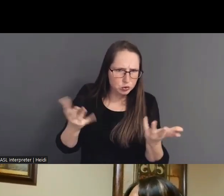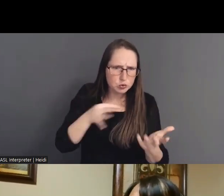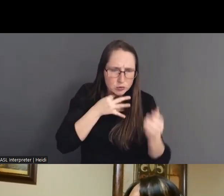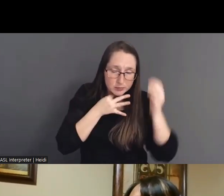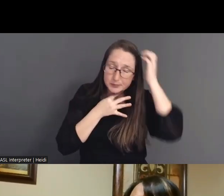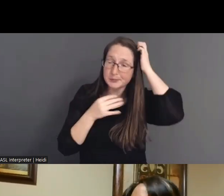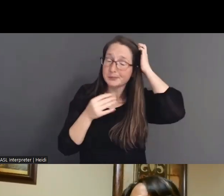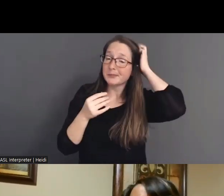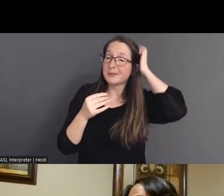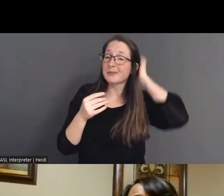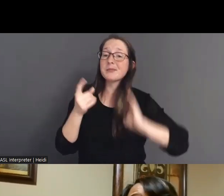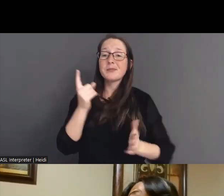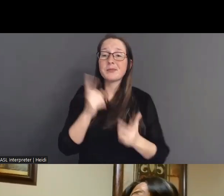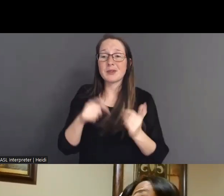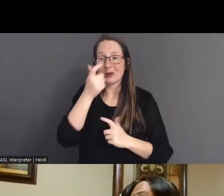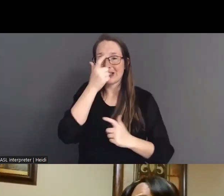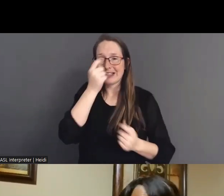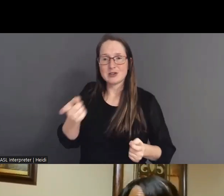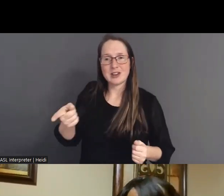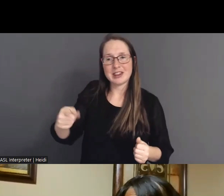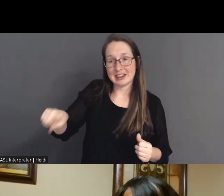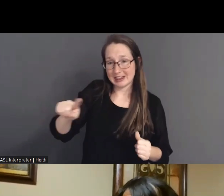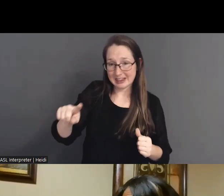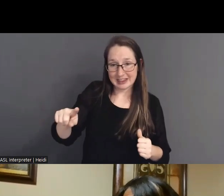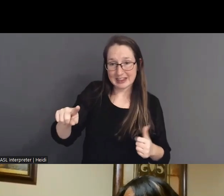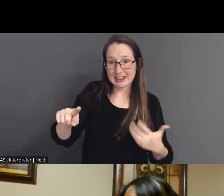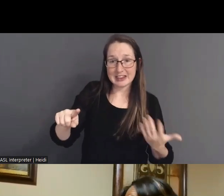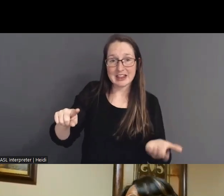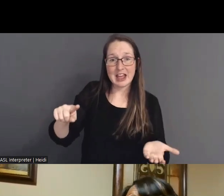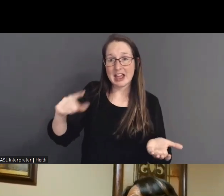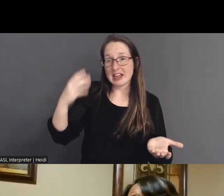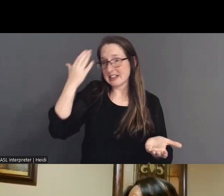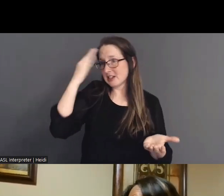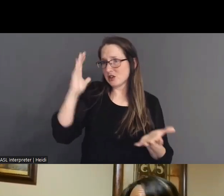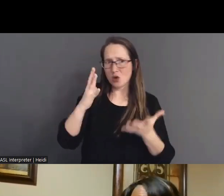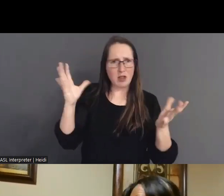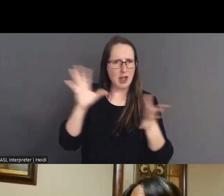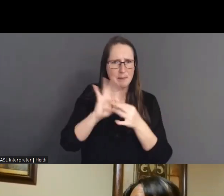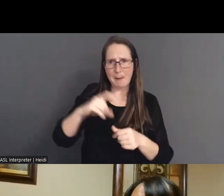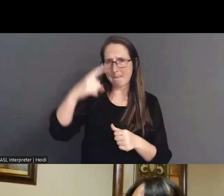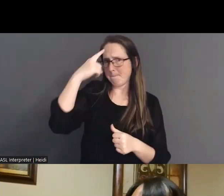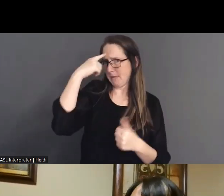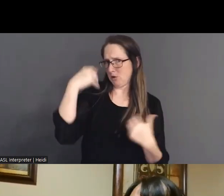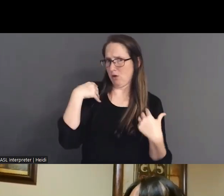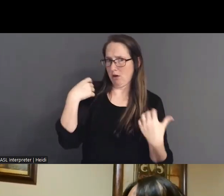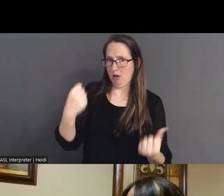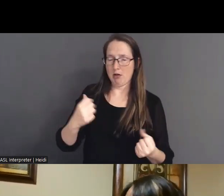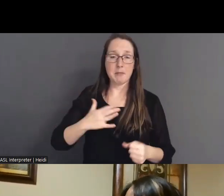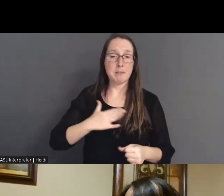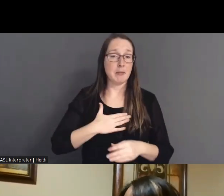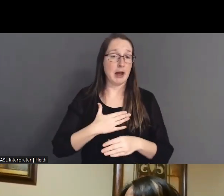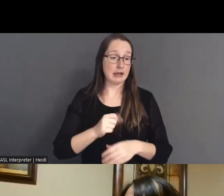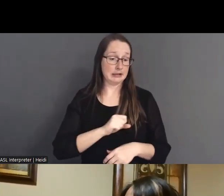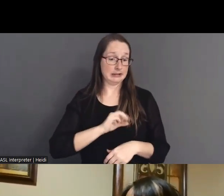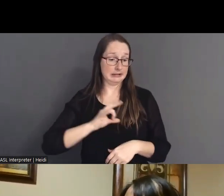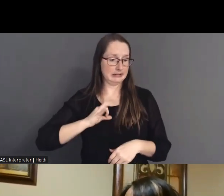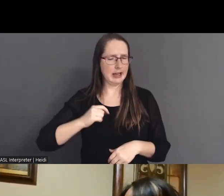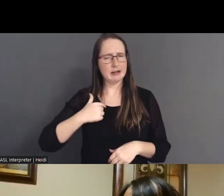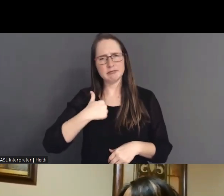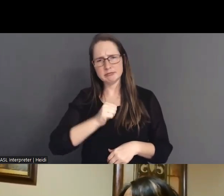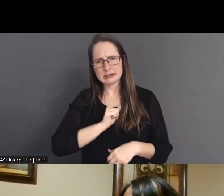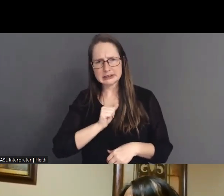was interesting, they really didn't know a lot about mental health. So as my staff and I were sharing our stories, just